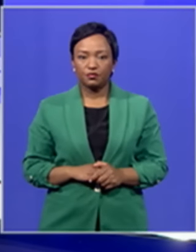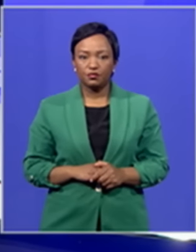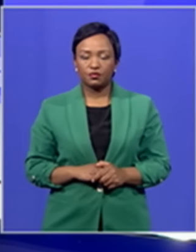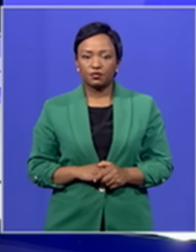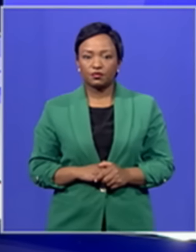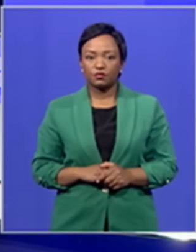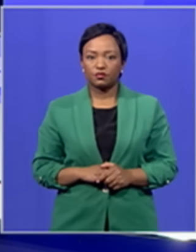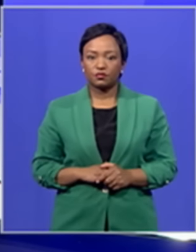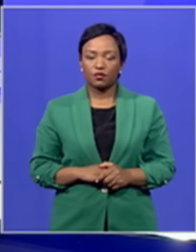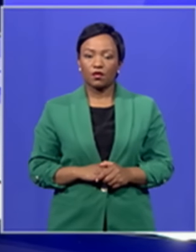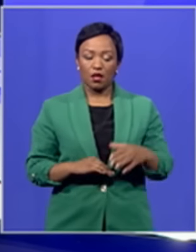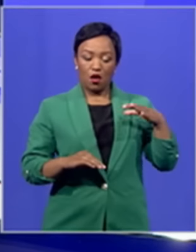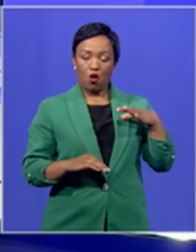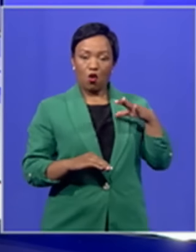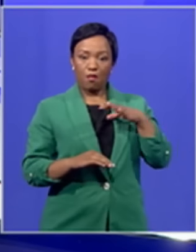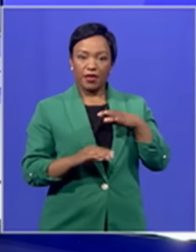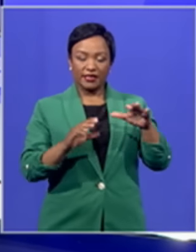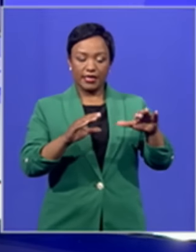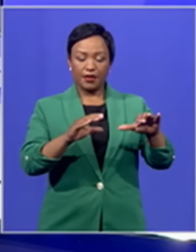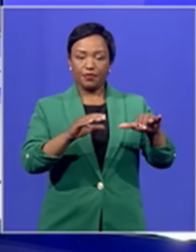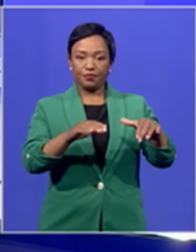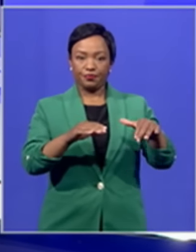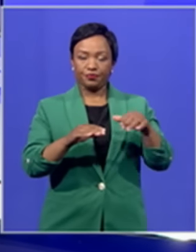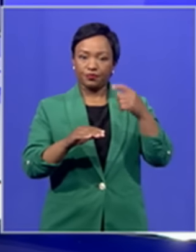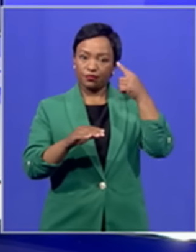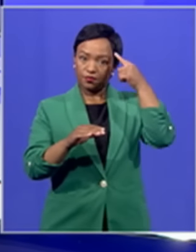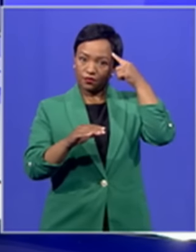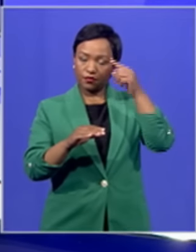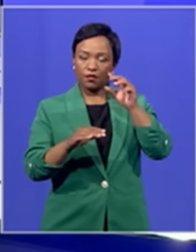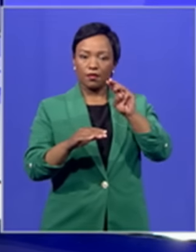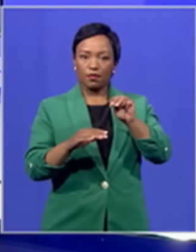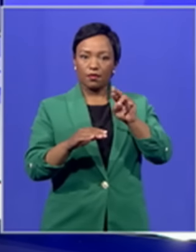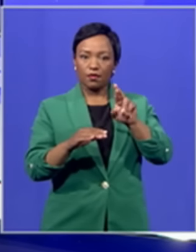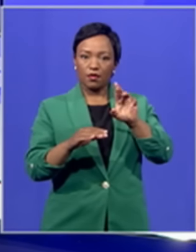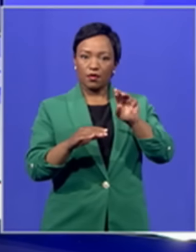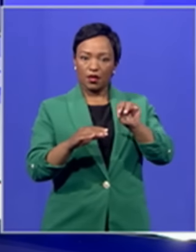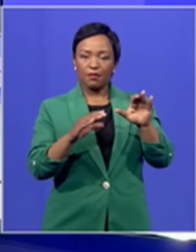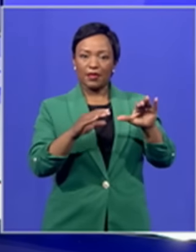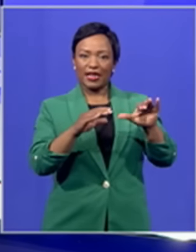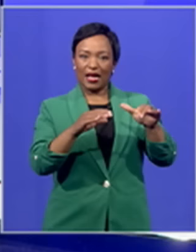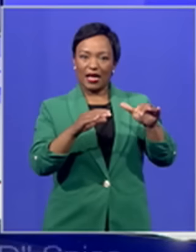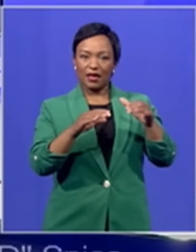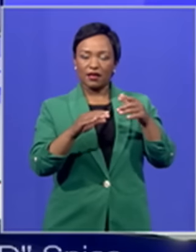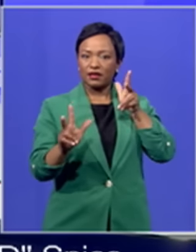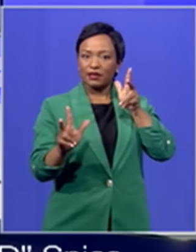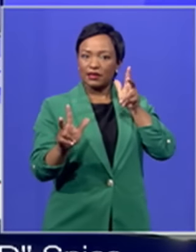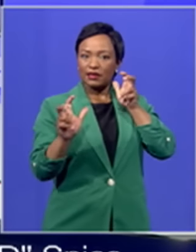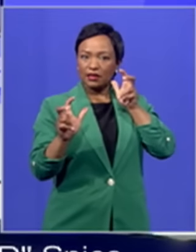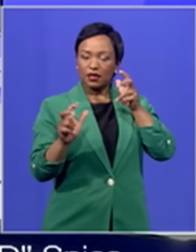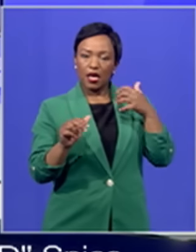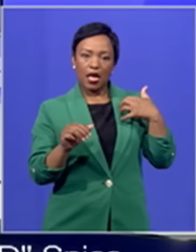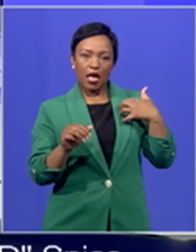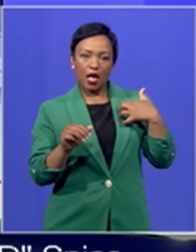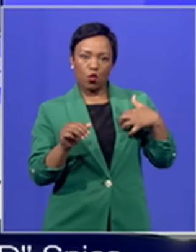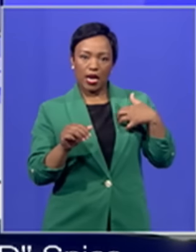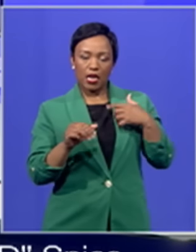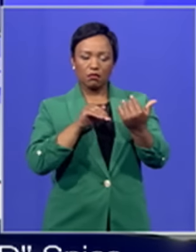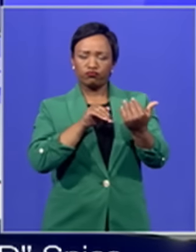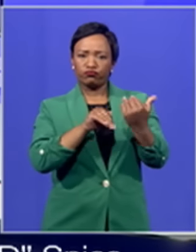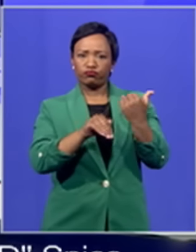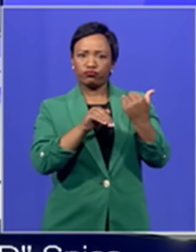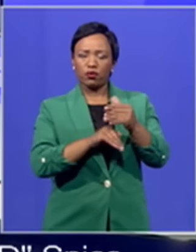Khomišene ya Matlanga e kwele gore bahlankedi ba lekala la taolo ya sepetepete ka Ekurhuleni goba EMPD go latofatšwa ge ba